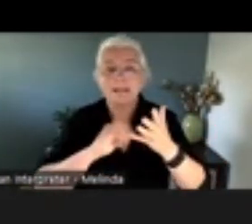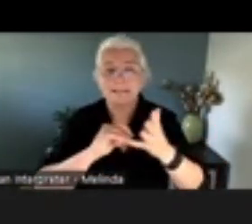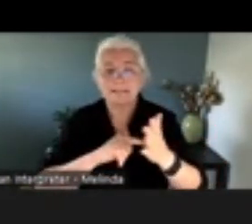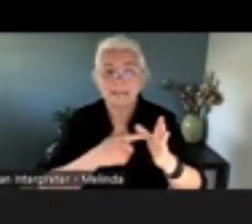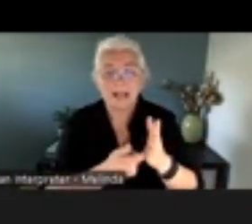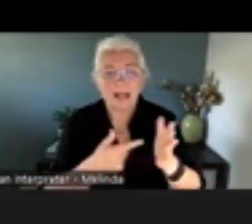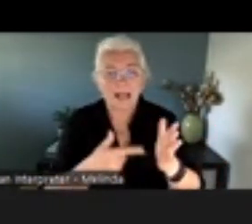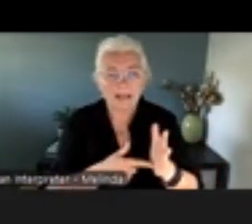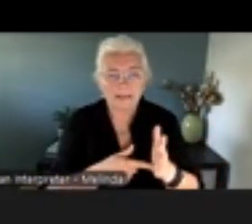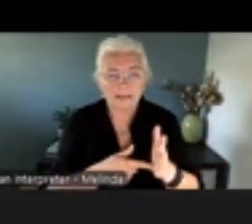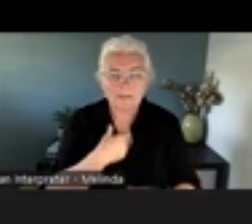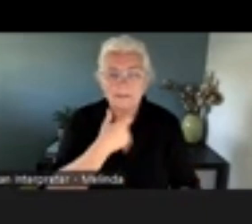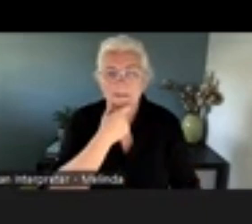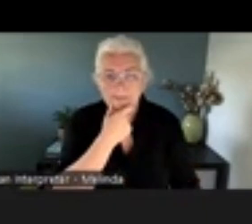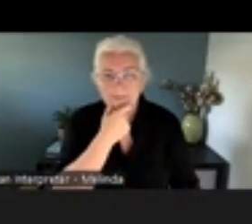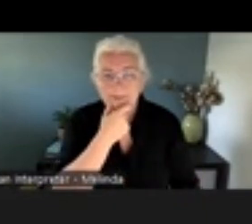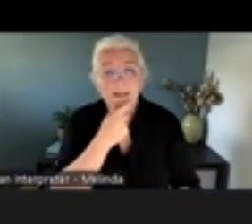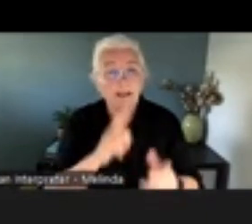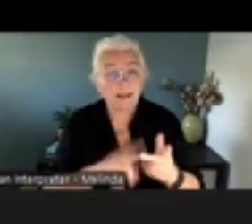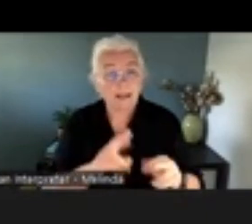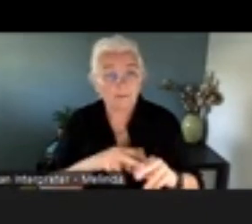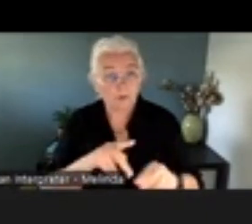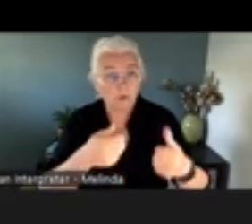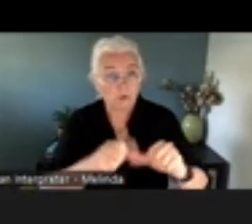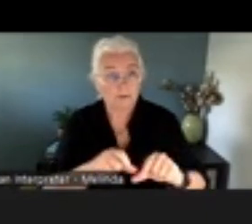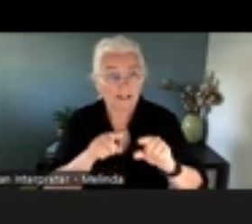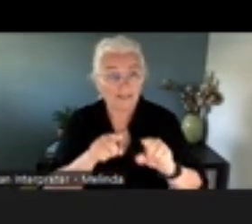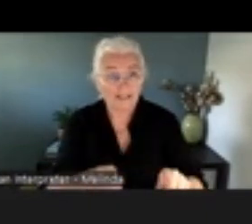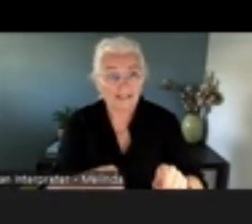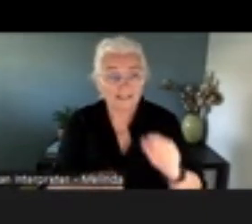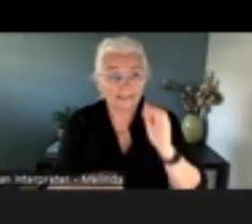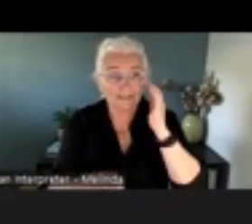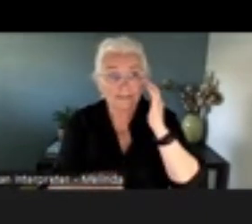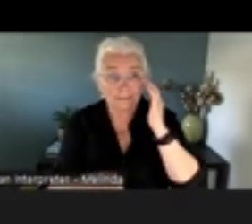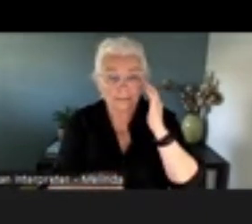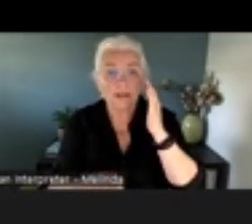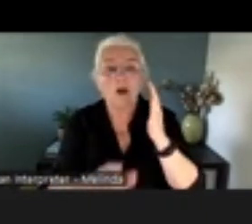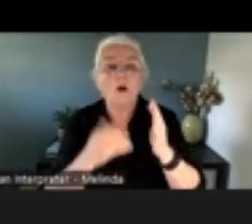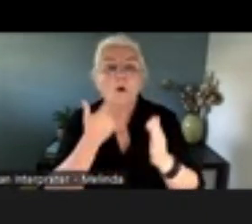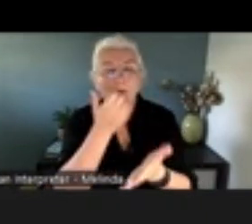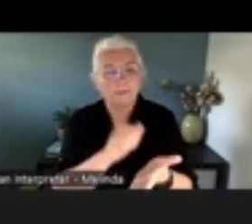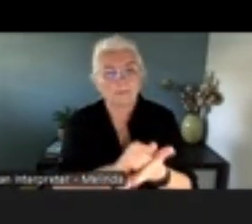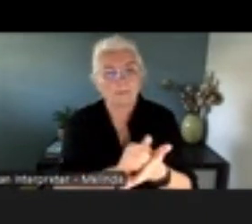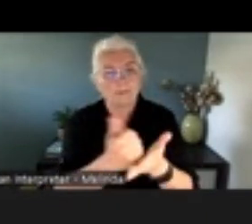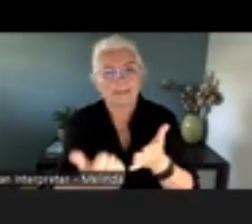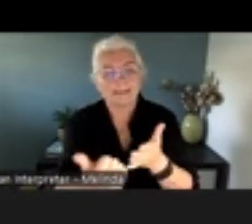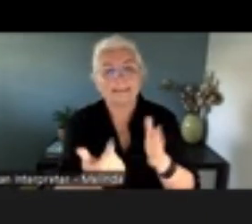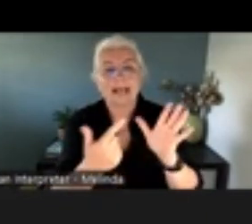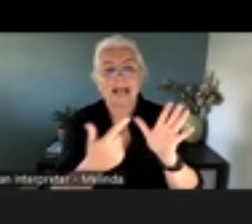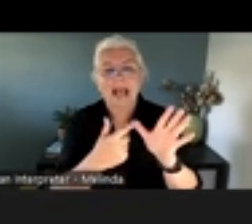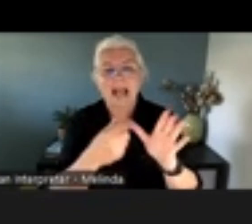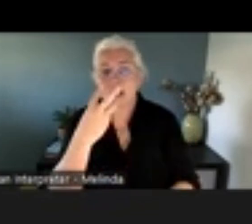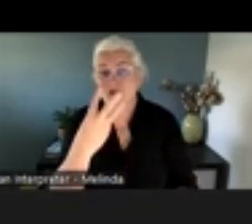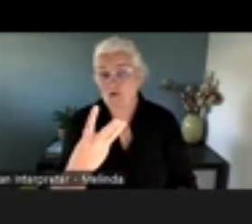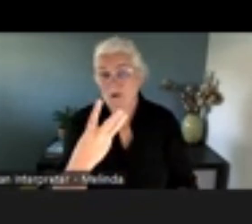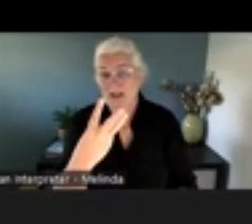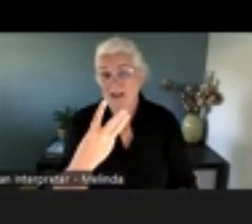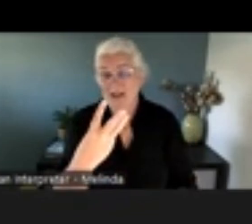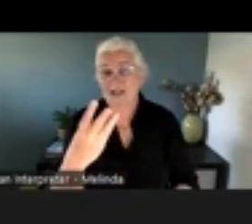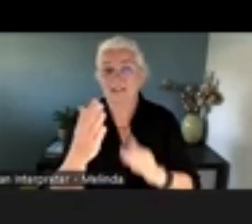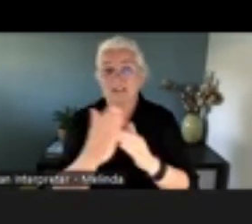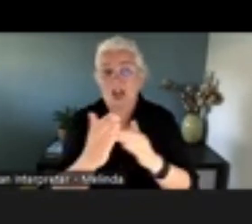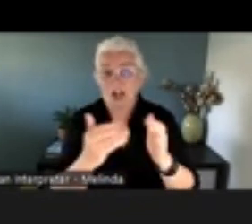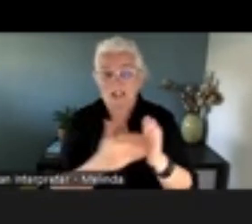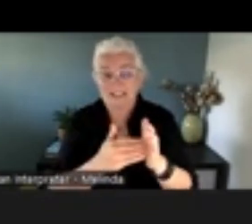look, we would strongly recommend, if you are using it, that it's always printed in an A3 size, because this allows